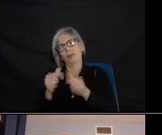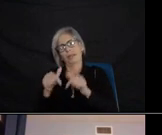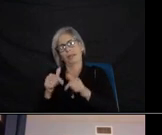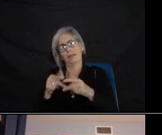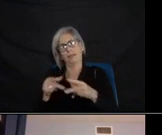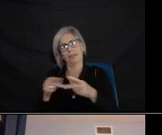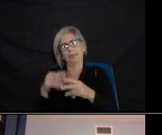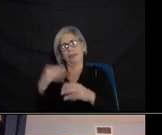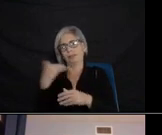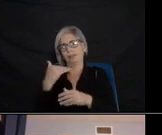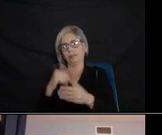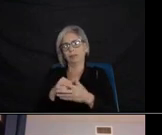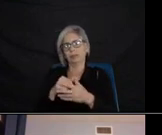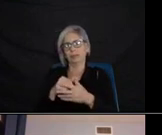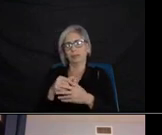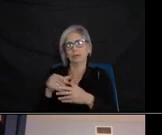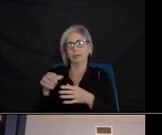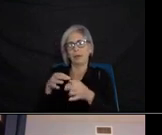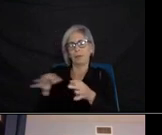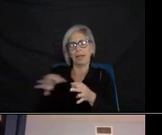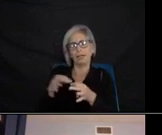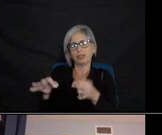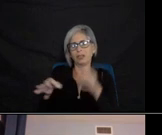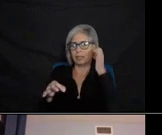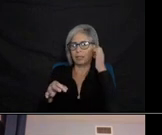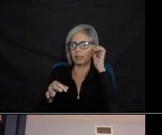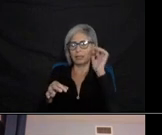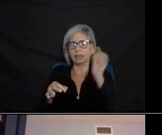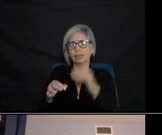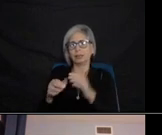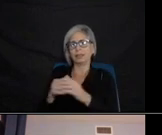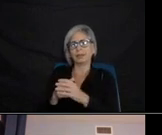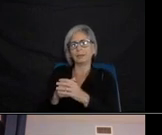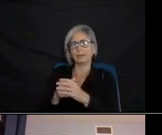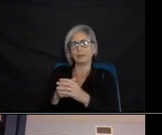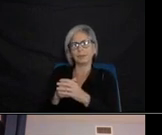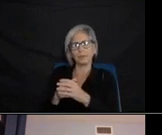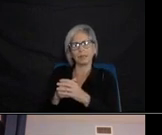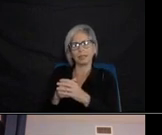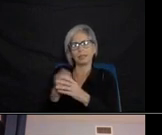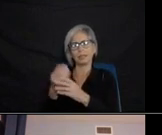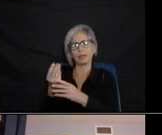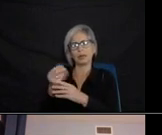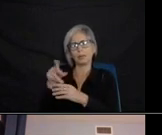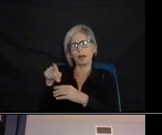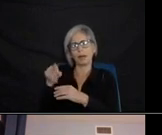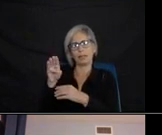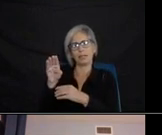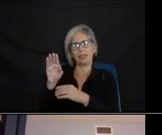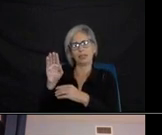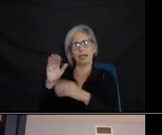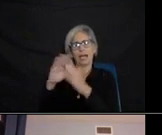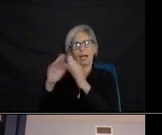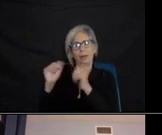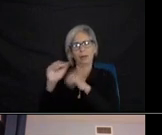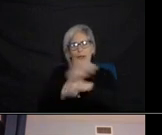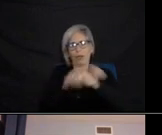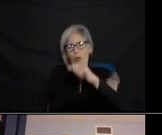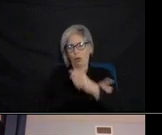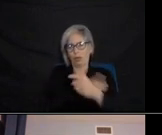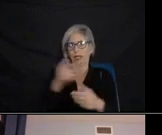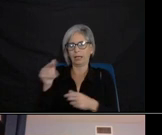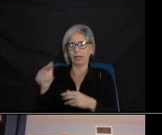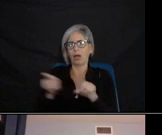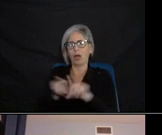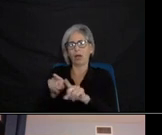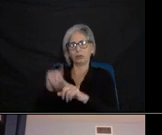parcel of property. It was mentioned about 10 acres to the west of being owned by Palm Beach Housing Authority. Palm Beach Housing Authority could